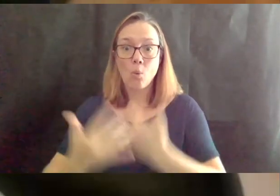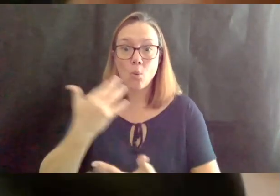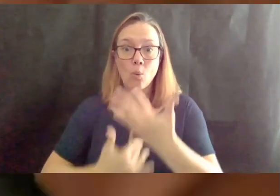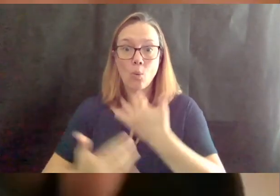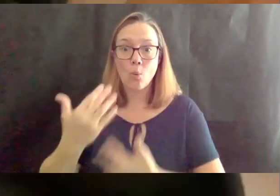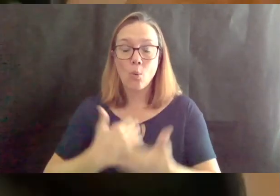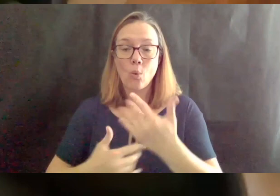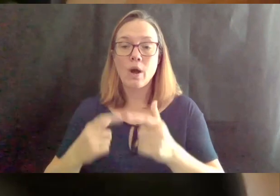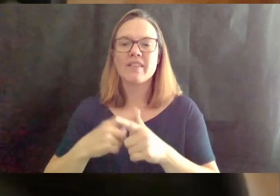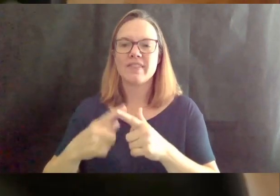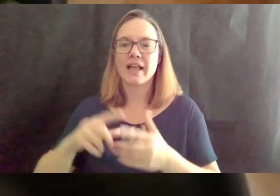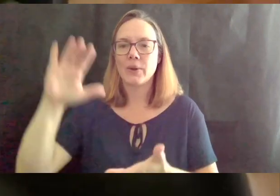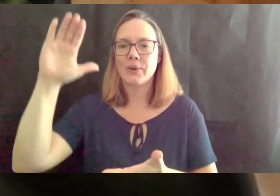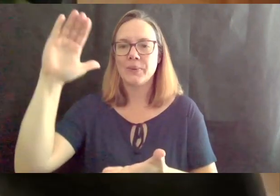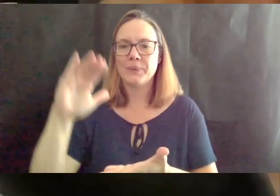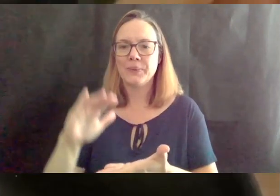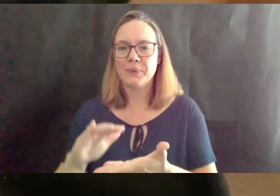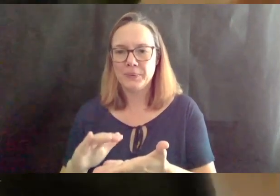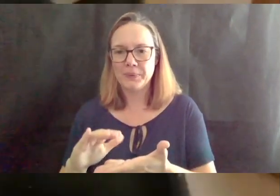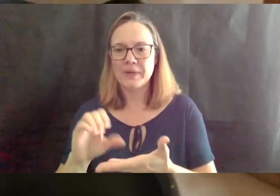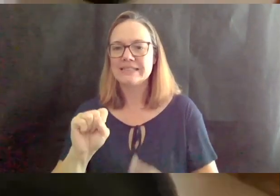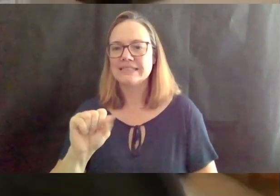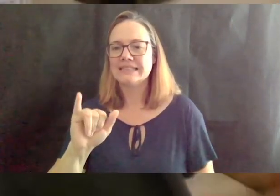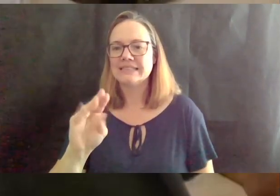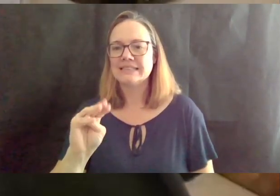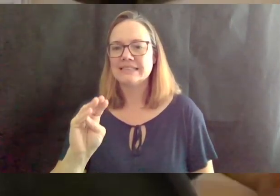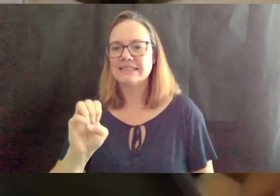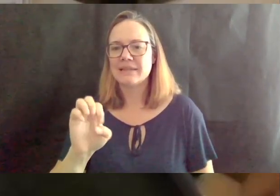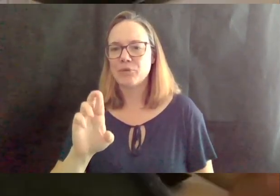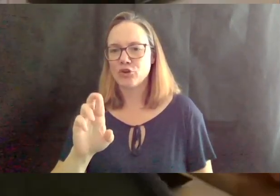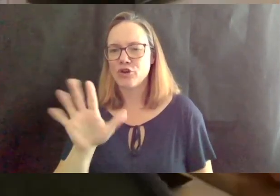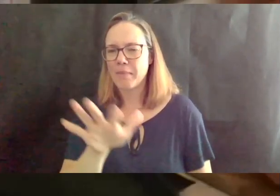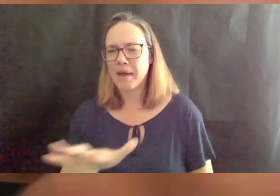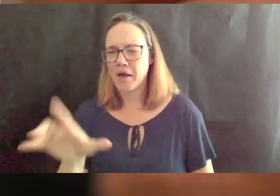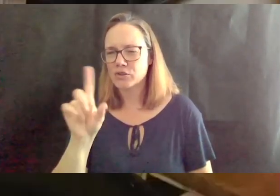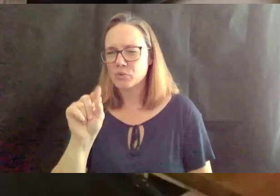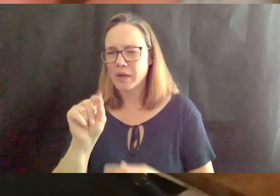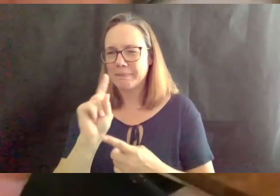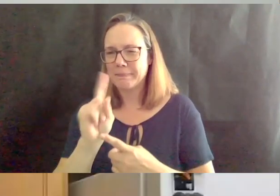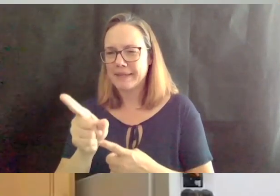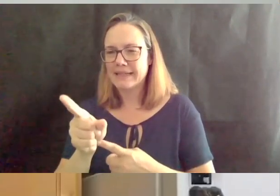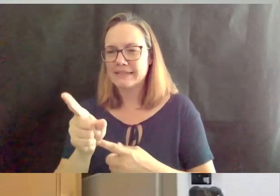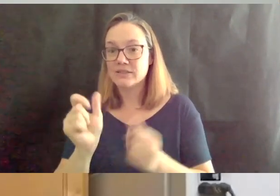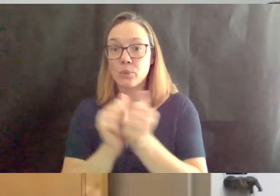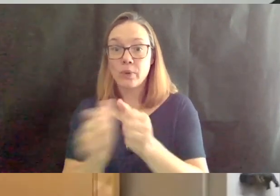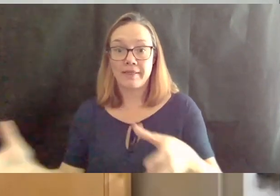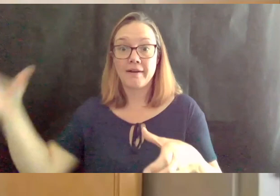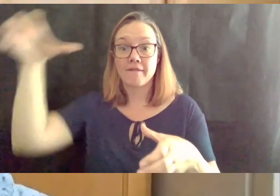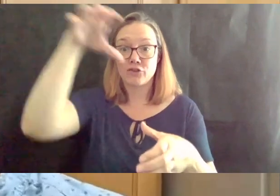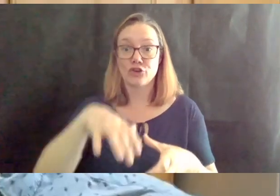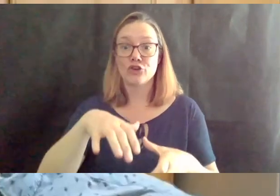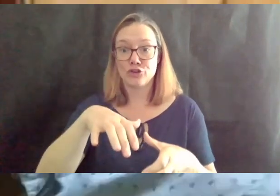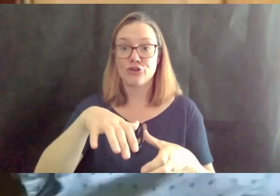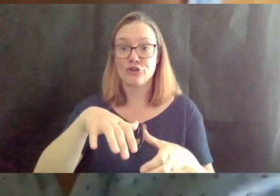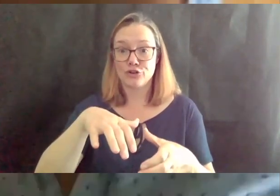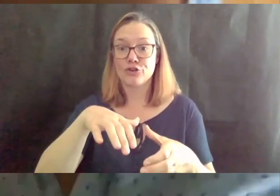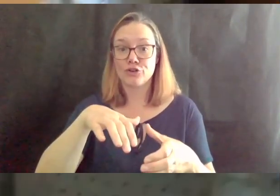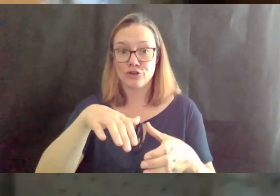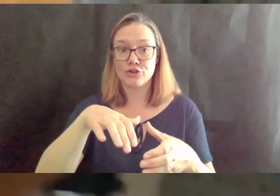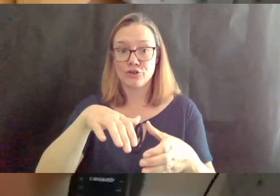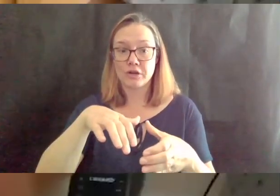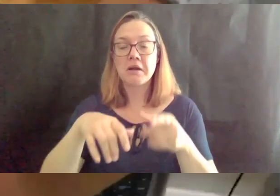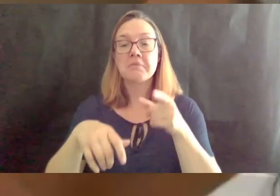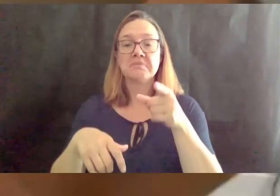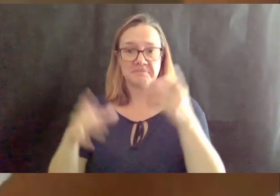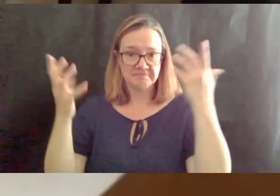can lower it and keep it on a simmer for about 20 minutes covered. Alright, so our soup's been simmering